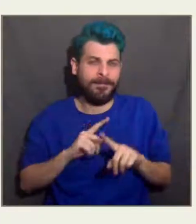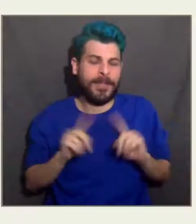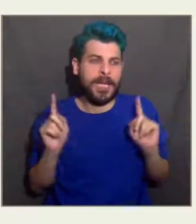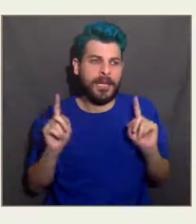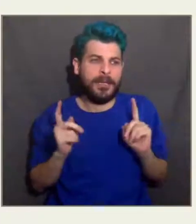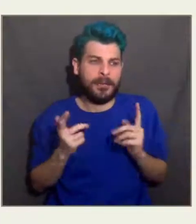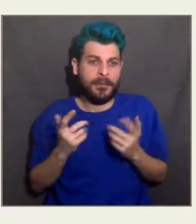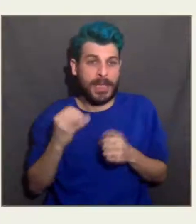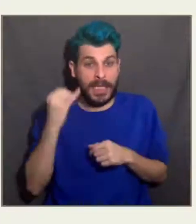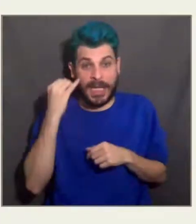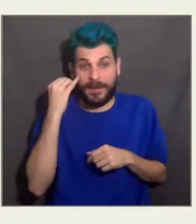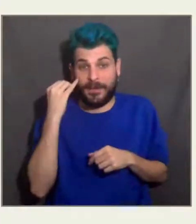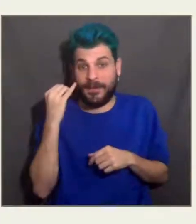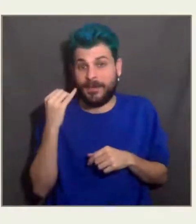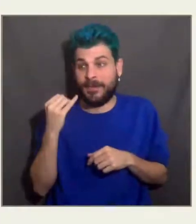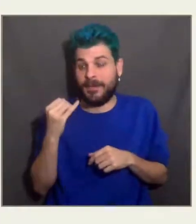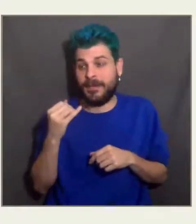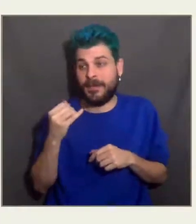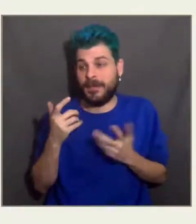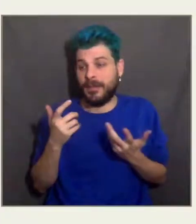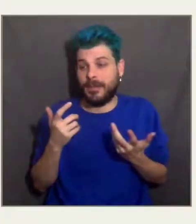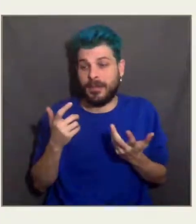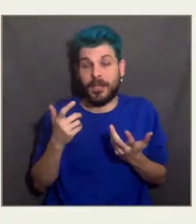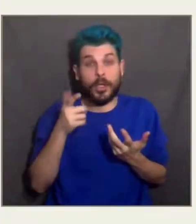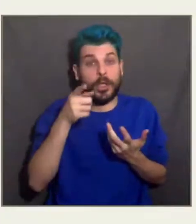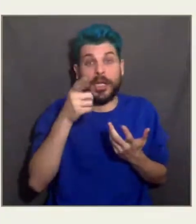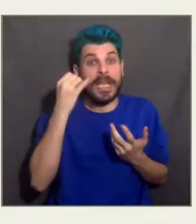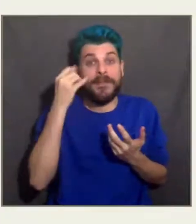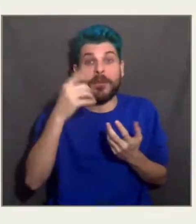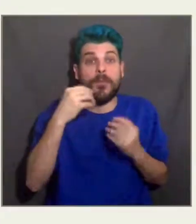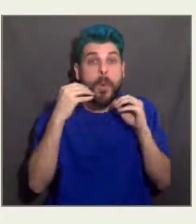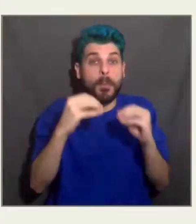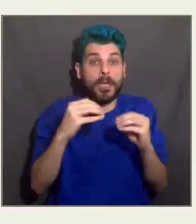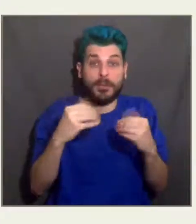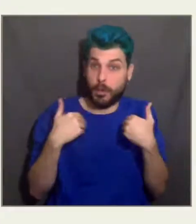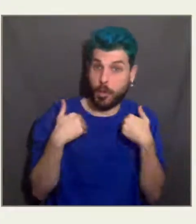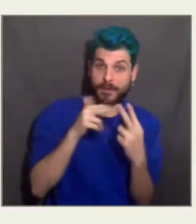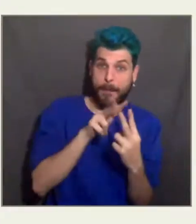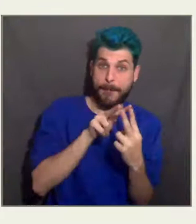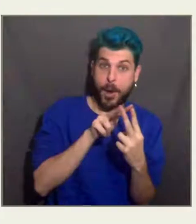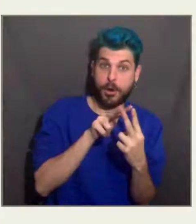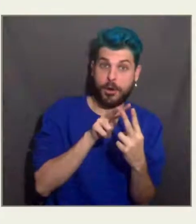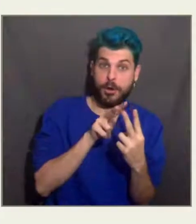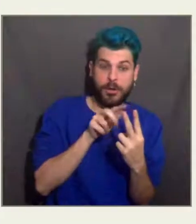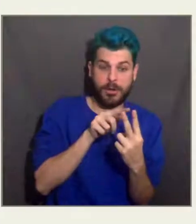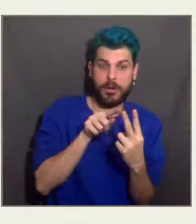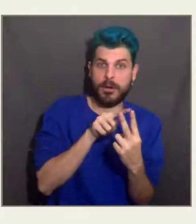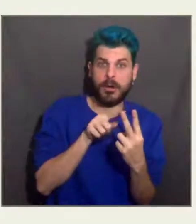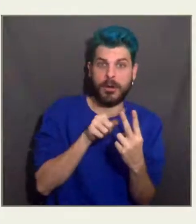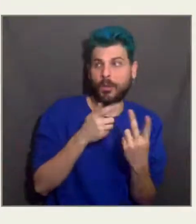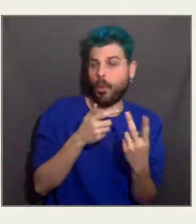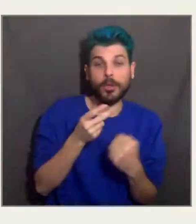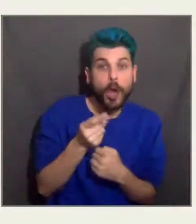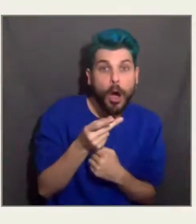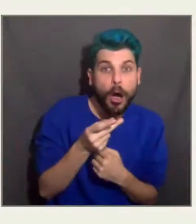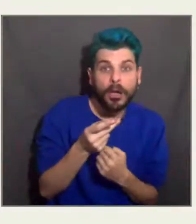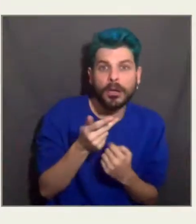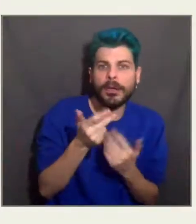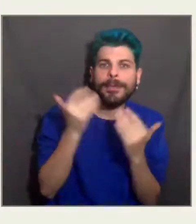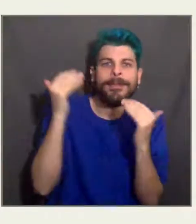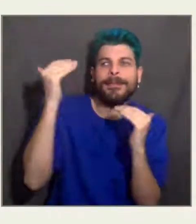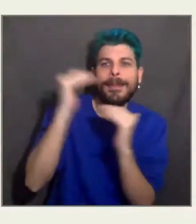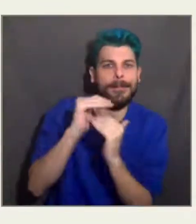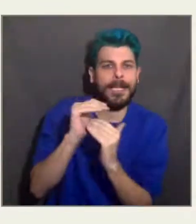partner, there are limited shelter beds. If you have a partner and you want to stay with your partner, if you have a dog, there are limited ways to be able to keep your